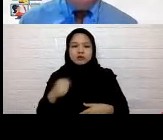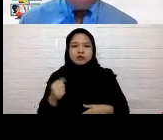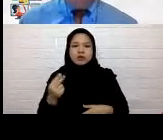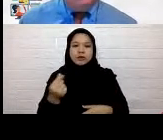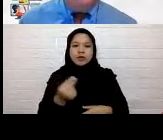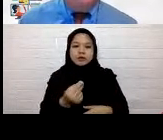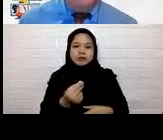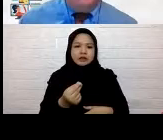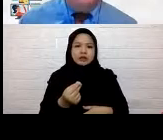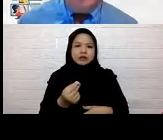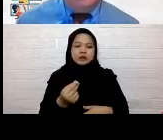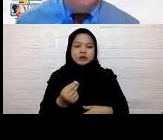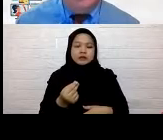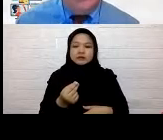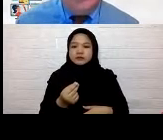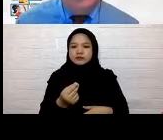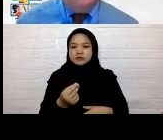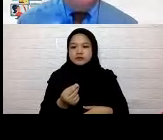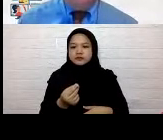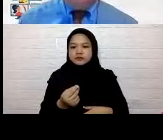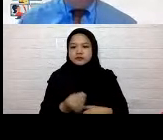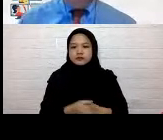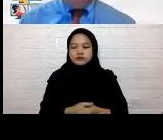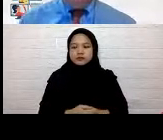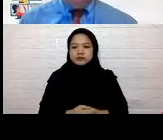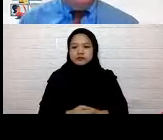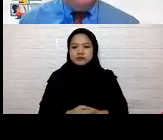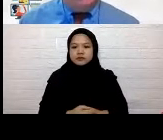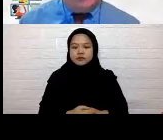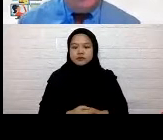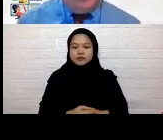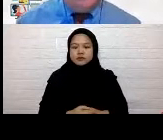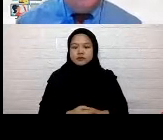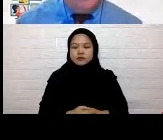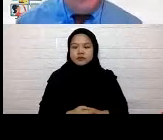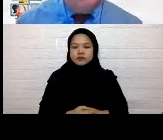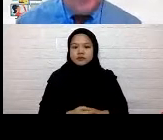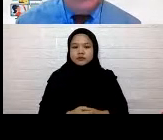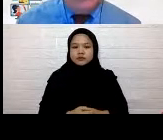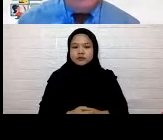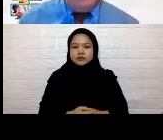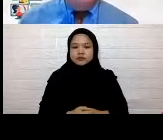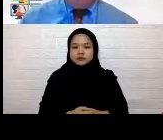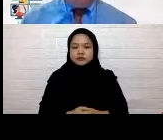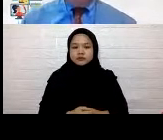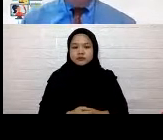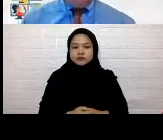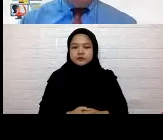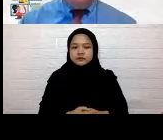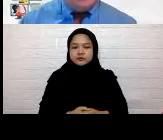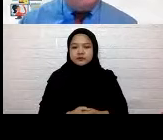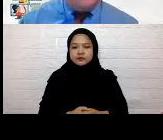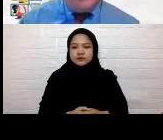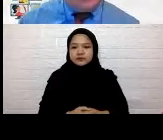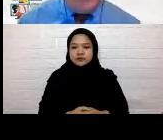serve vulnerable, low-income people. Number three, what do we mean by privacy?